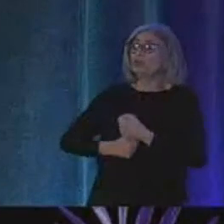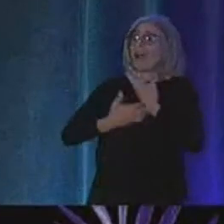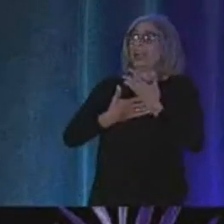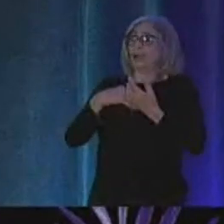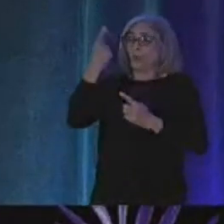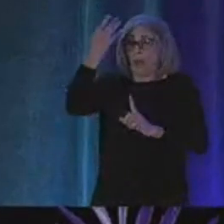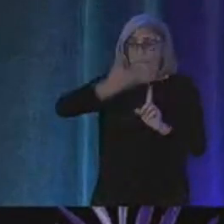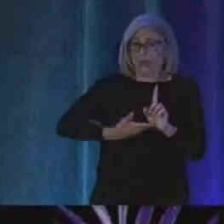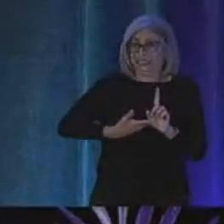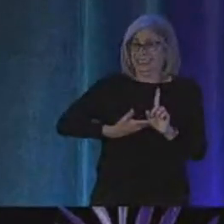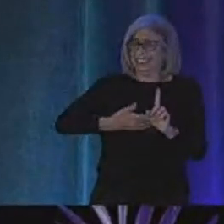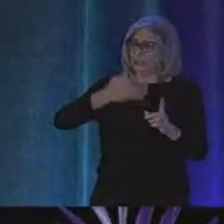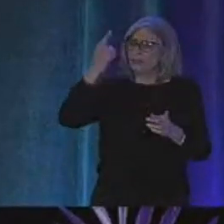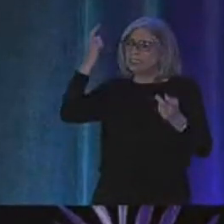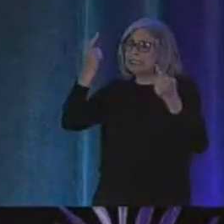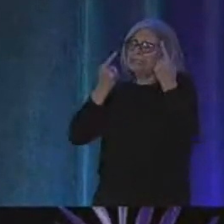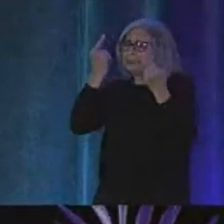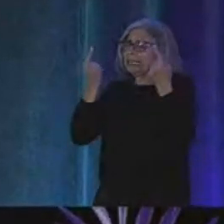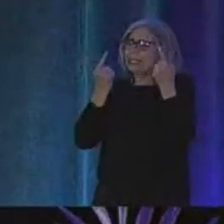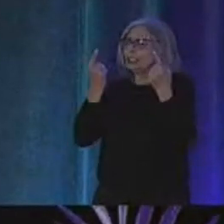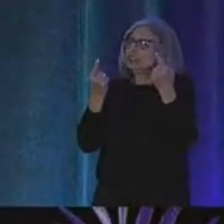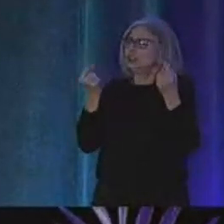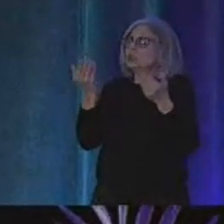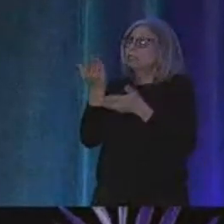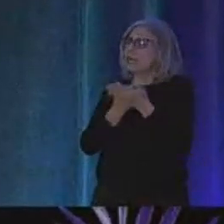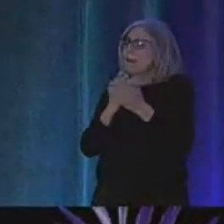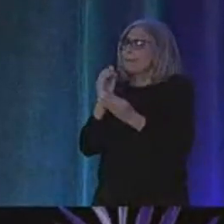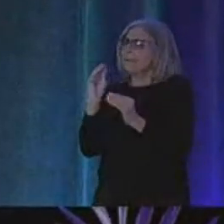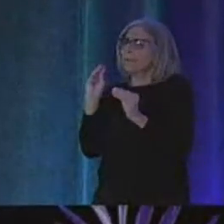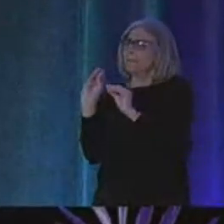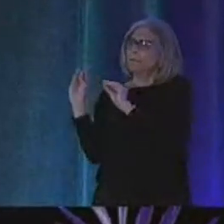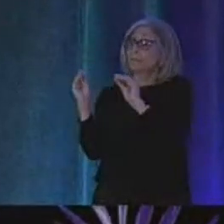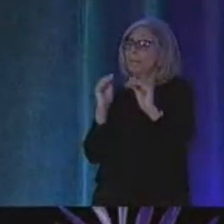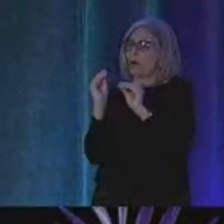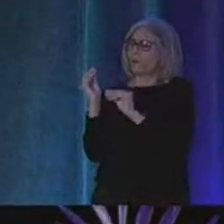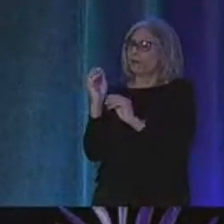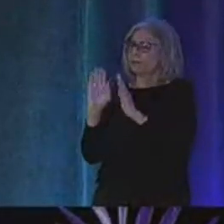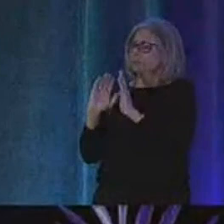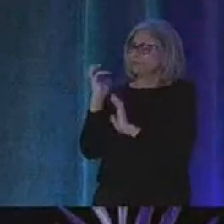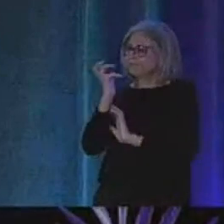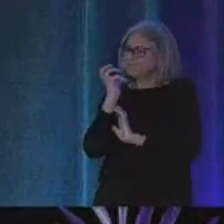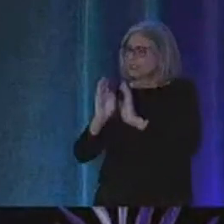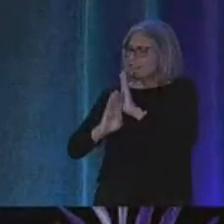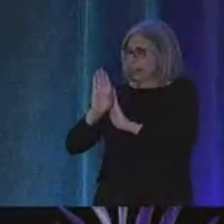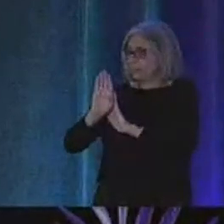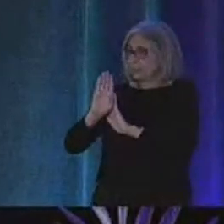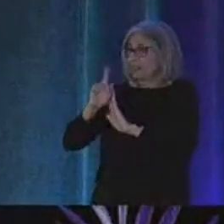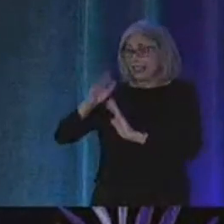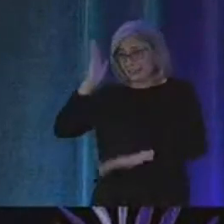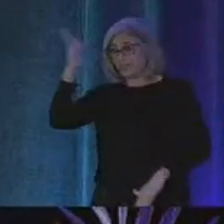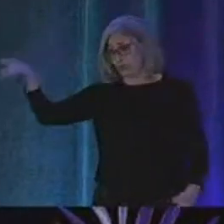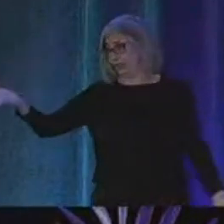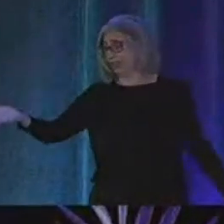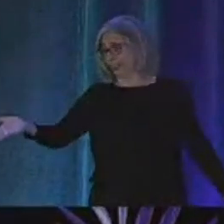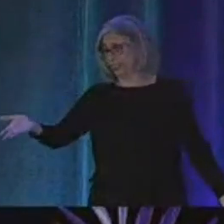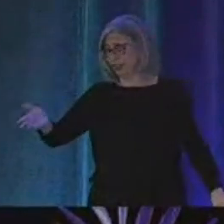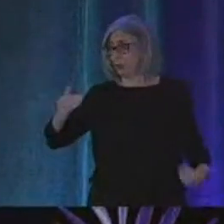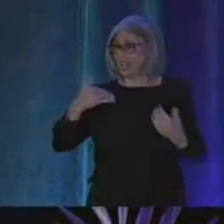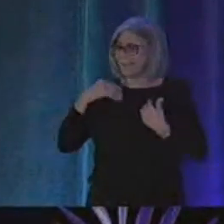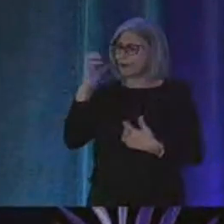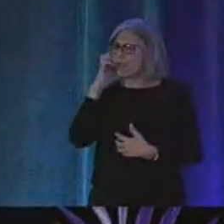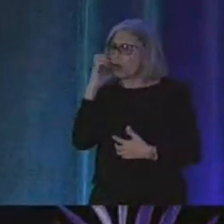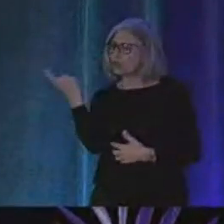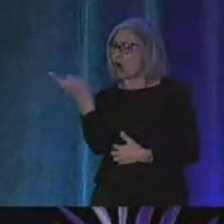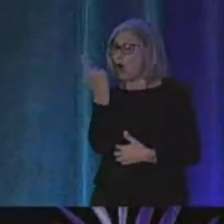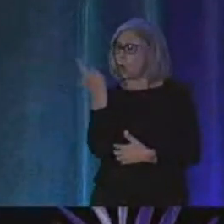one person to consider doing some mobile development. I think it's really the future. We all have our phones with us